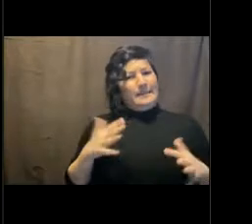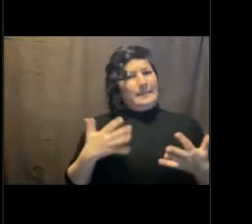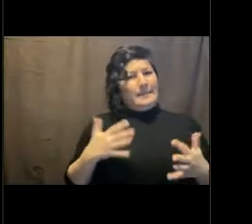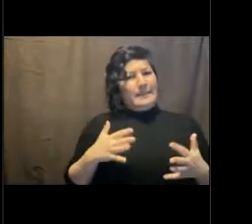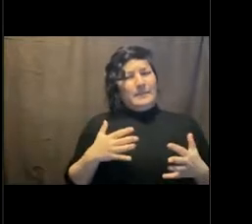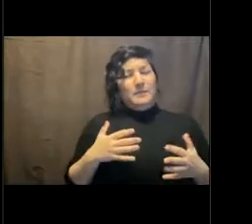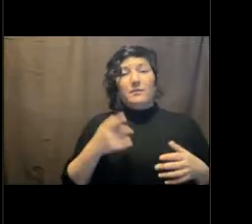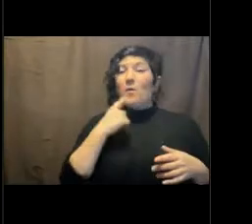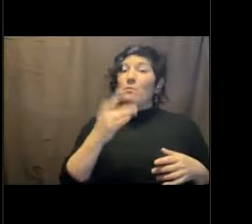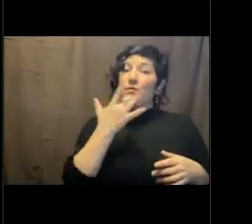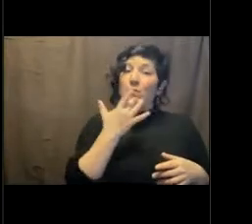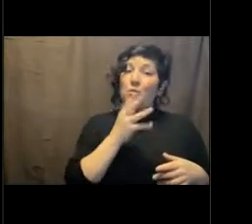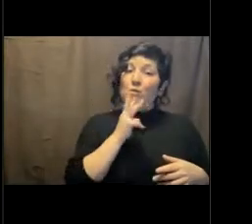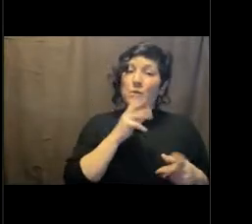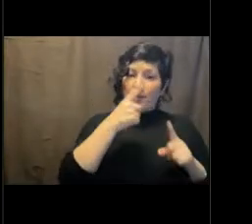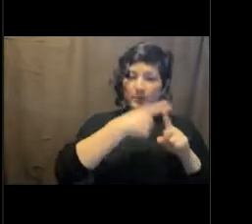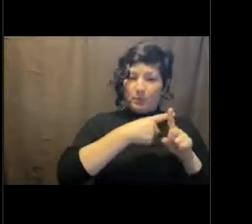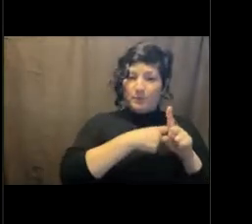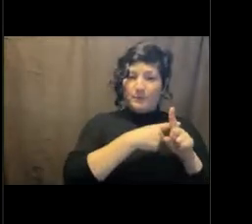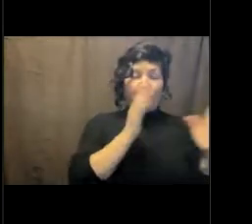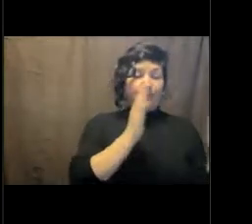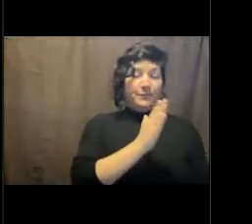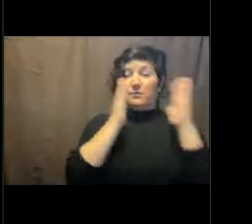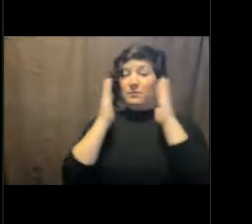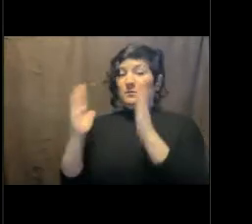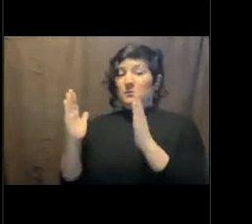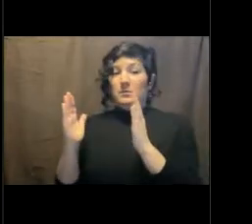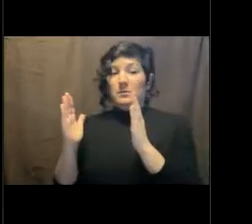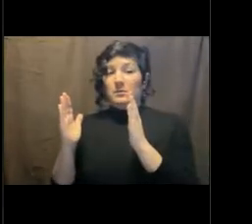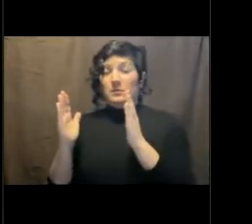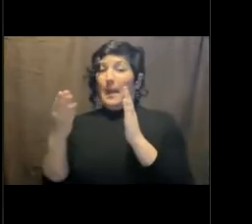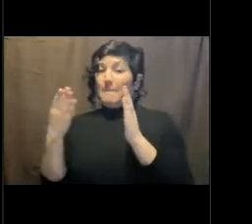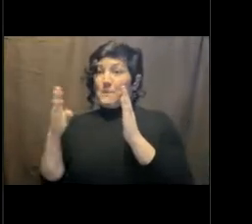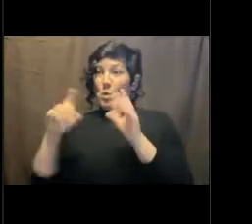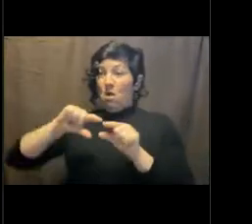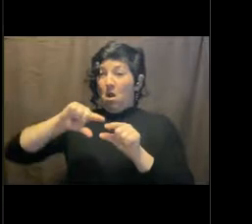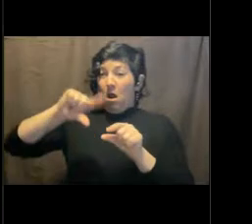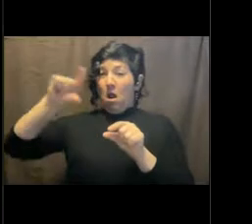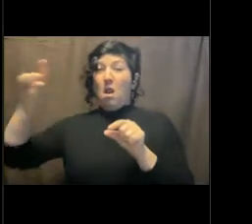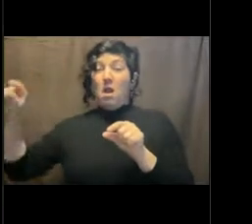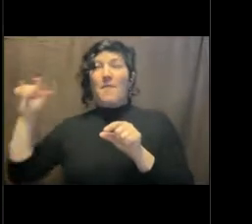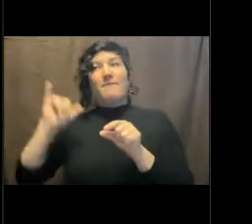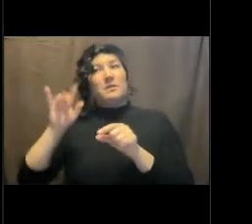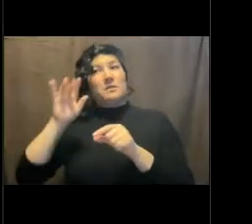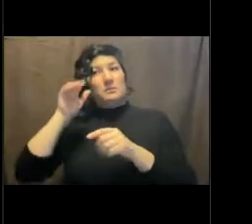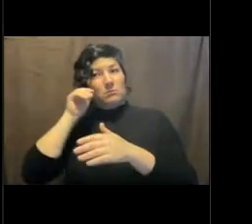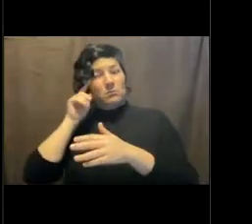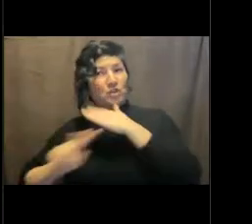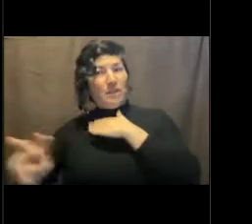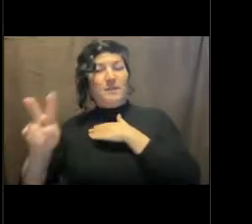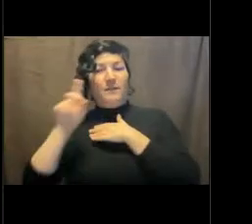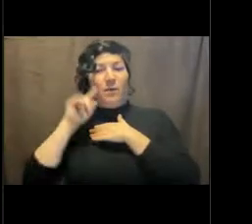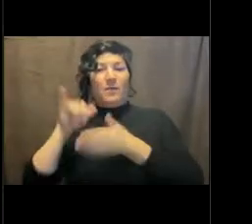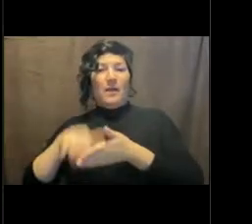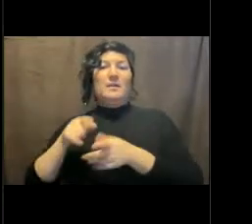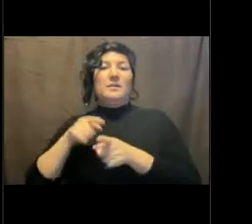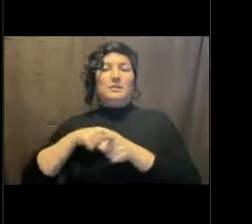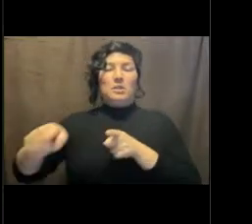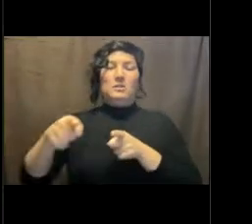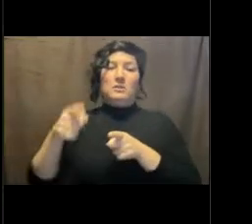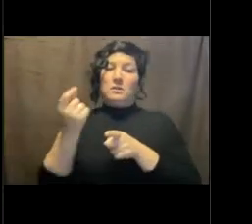water temperatures. Now, if you look to the right side, this is the projected habitat for this particular species. And what you can see is that there's very, very